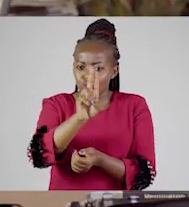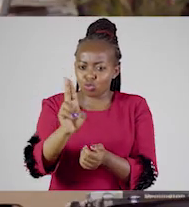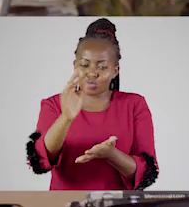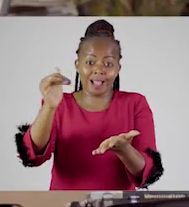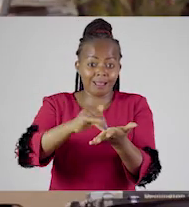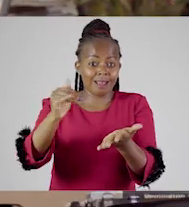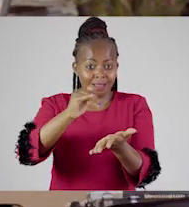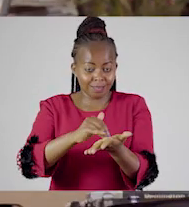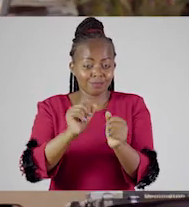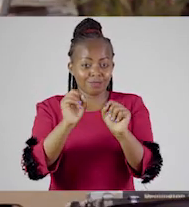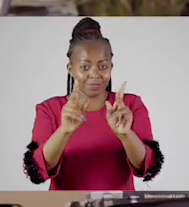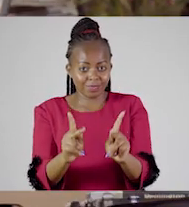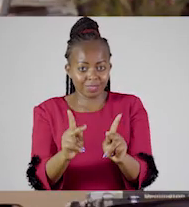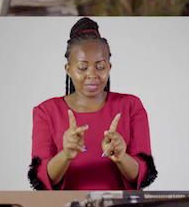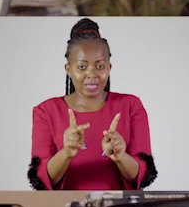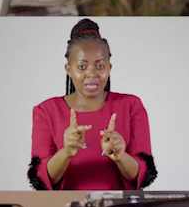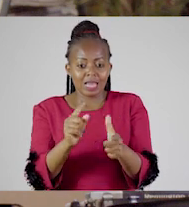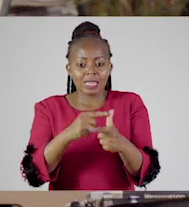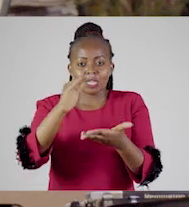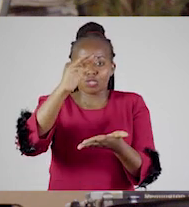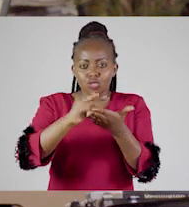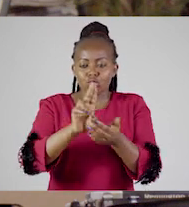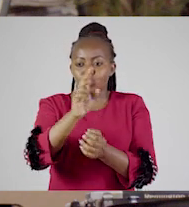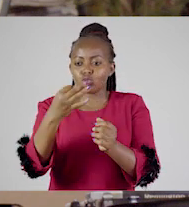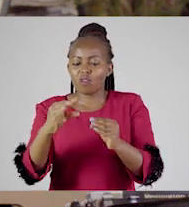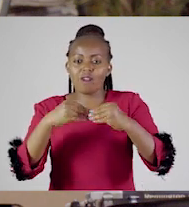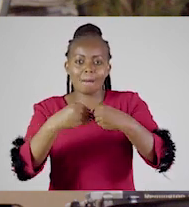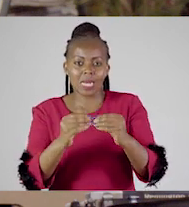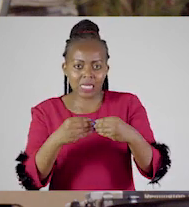as you can, as much as possible, sorry, and reduce the use